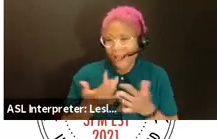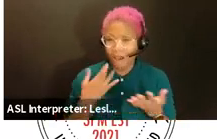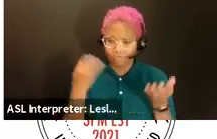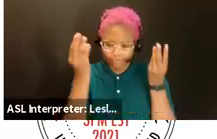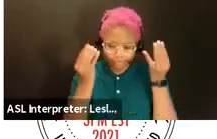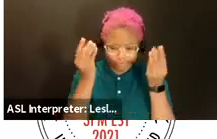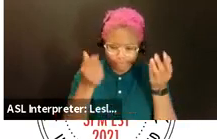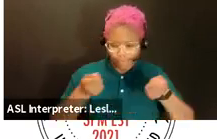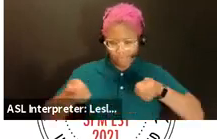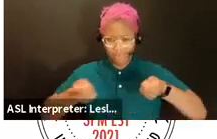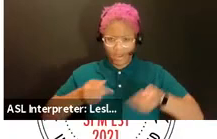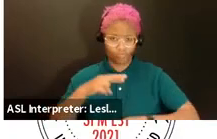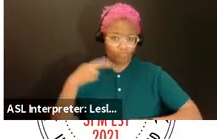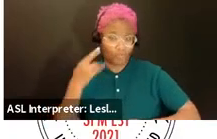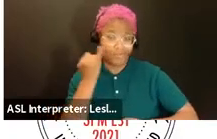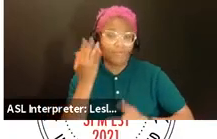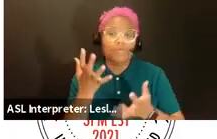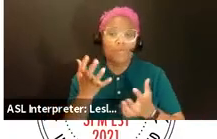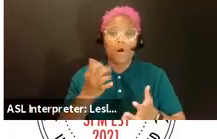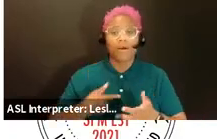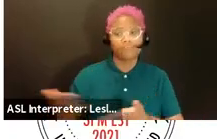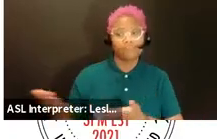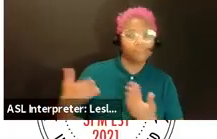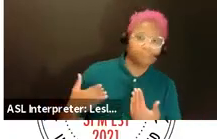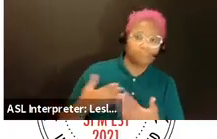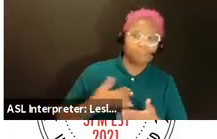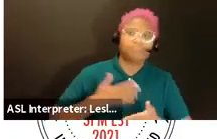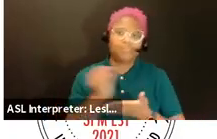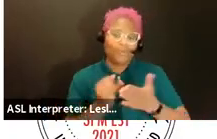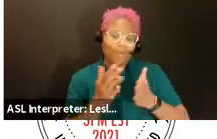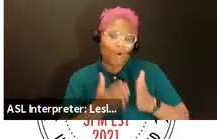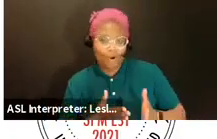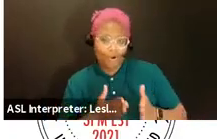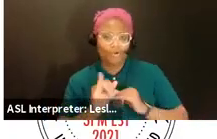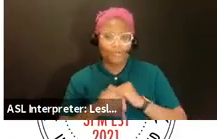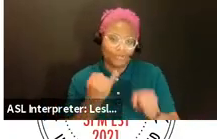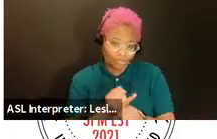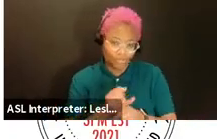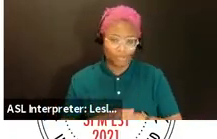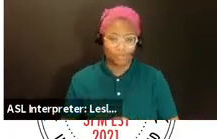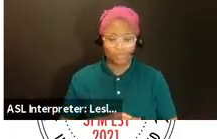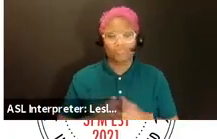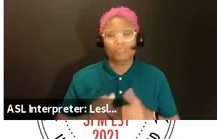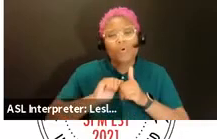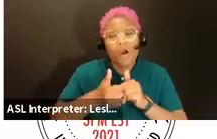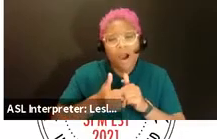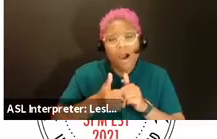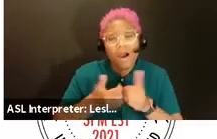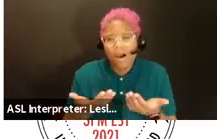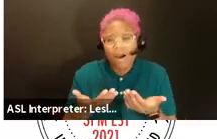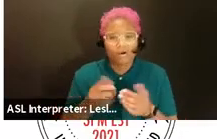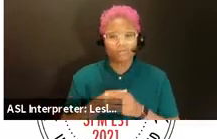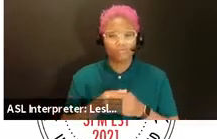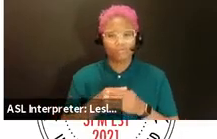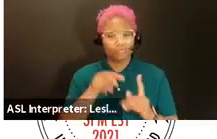these risks when it comes to contracting. Okay, so how would one go about framing and managing these risks and all these